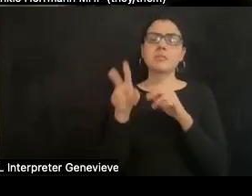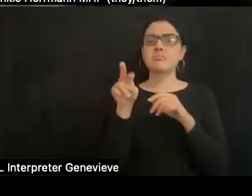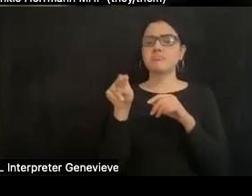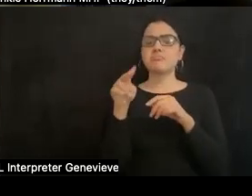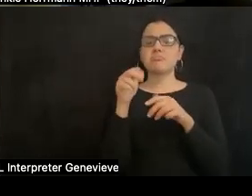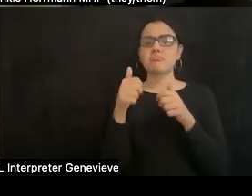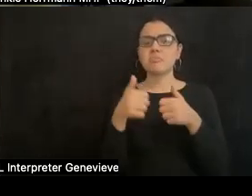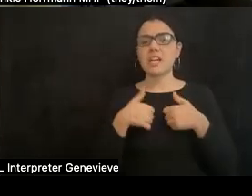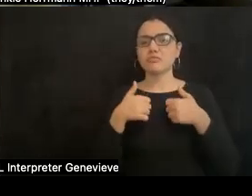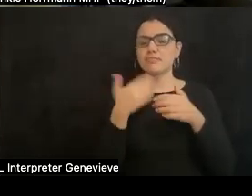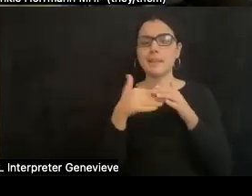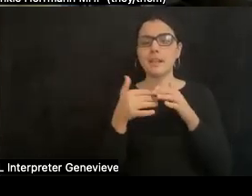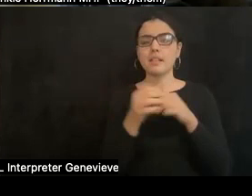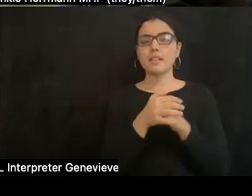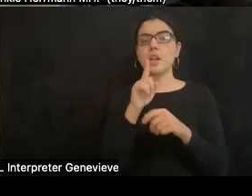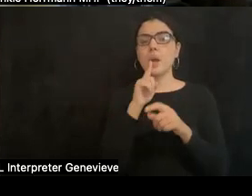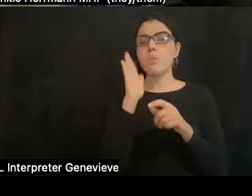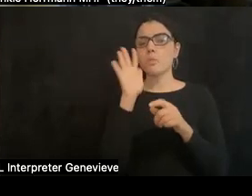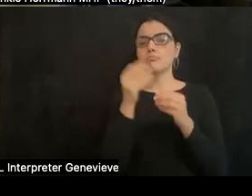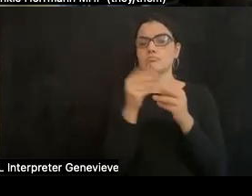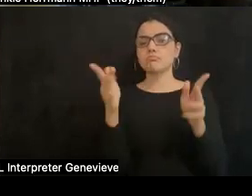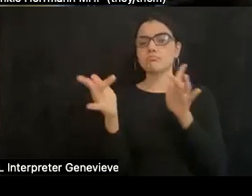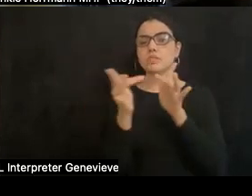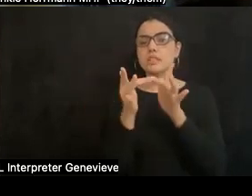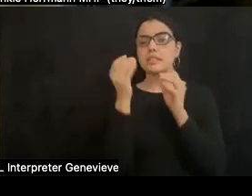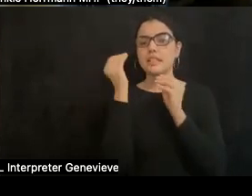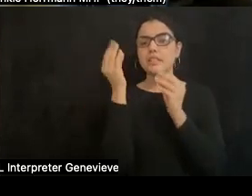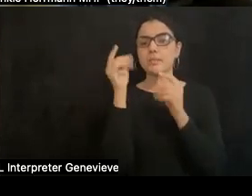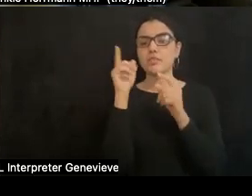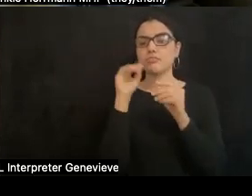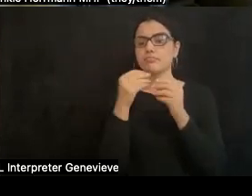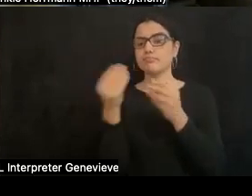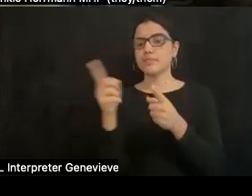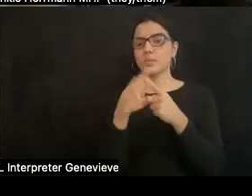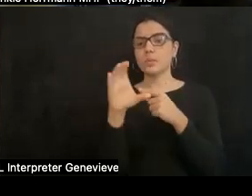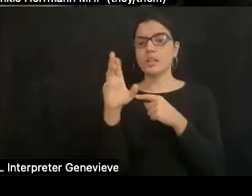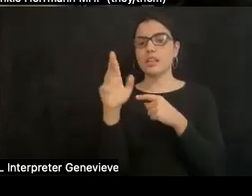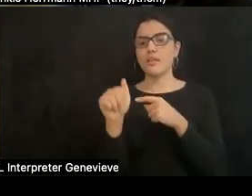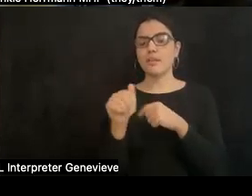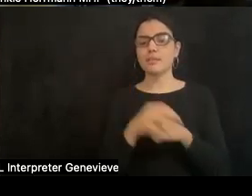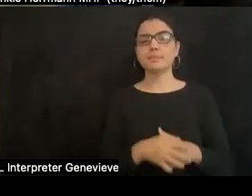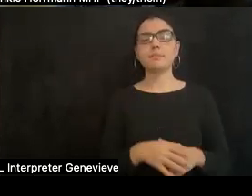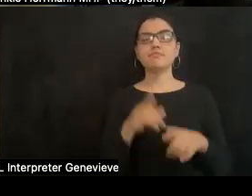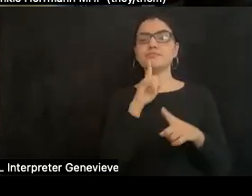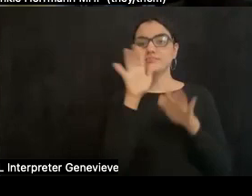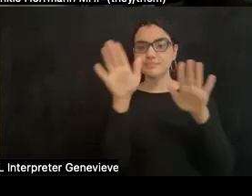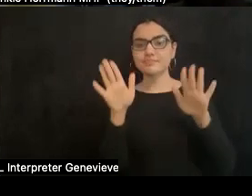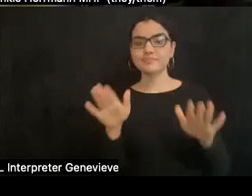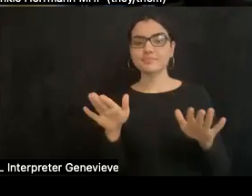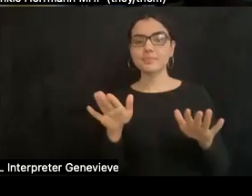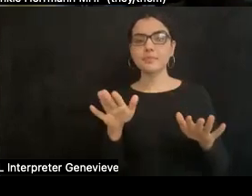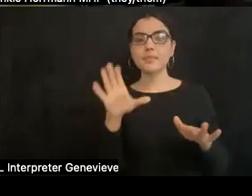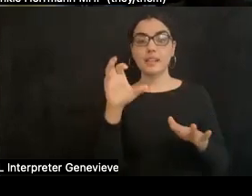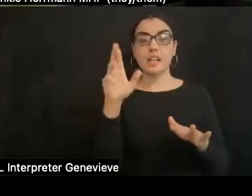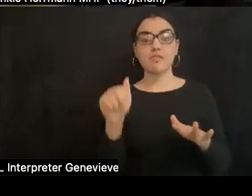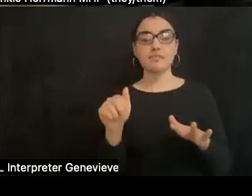and I'll make sure that my contact information goes out with Clara. Awesome. Okay, a couple other questions